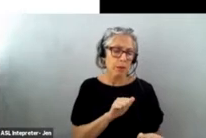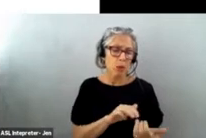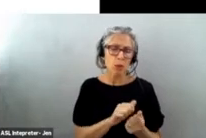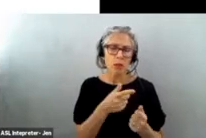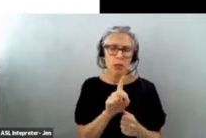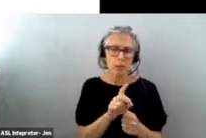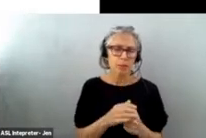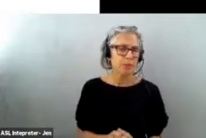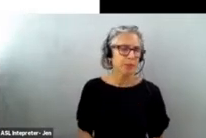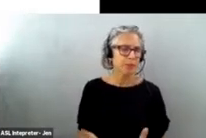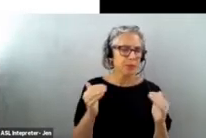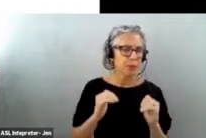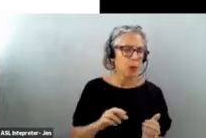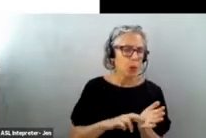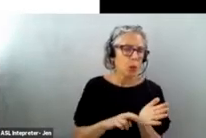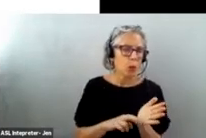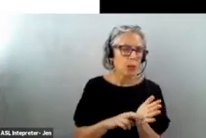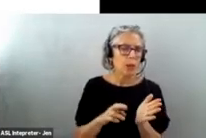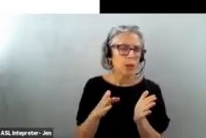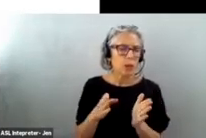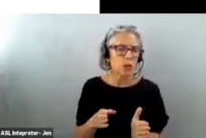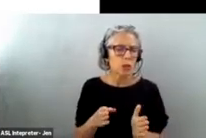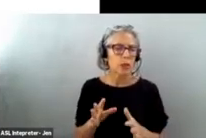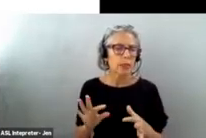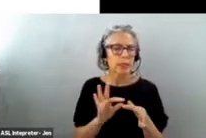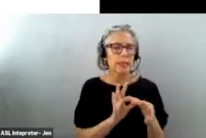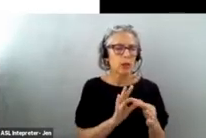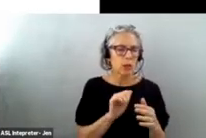finally, autism researchers can seek out autistic adults as collaborators.